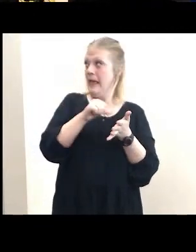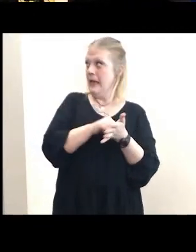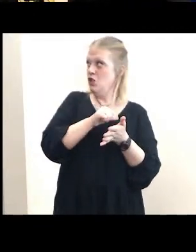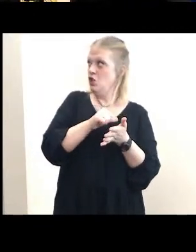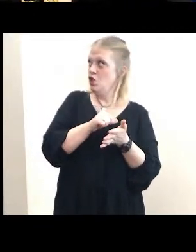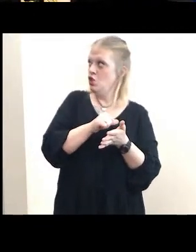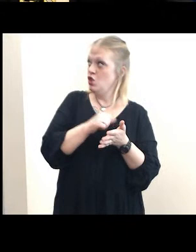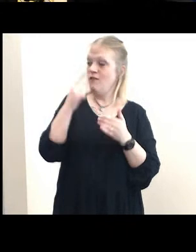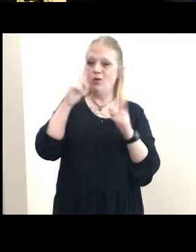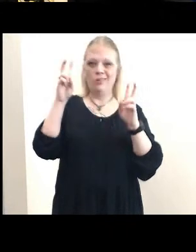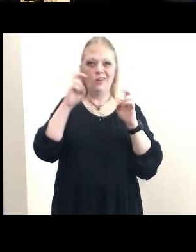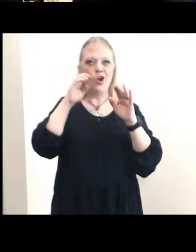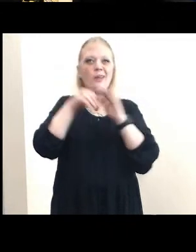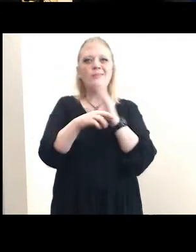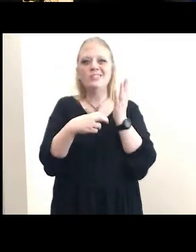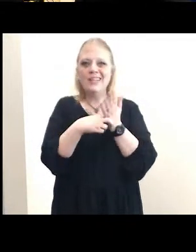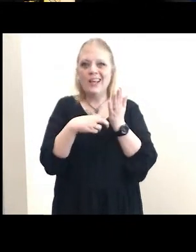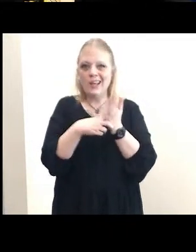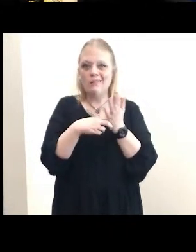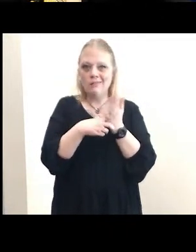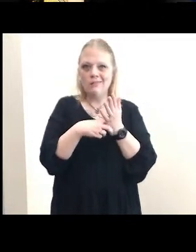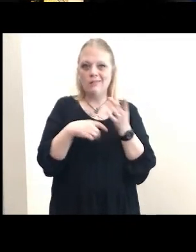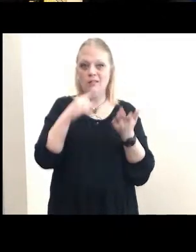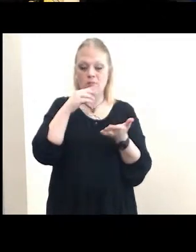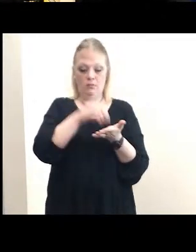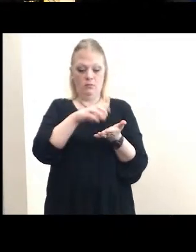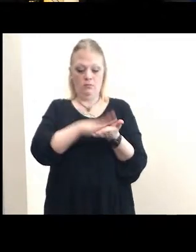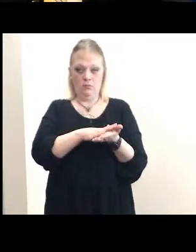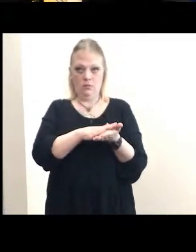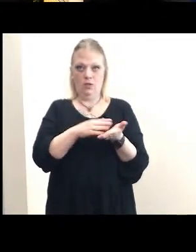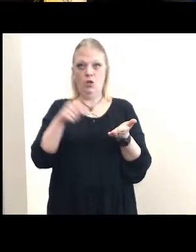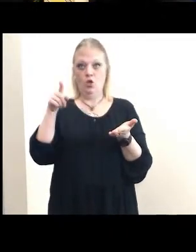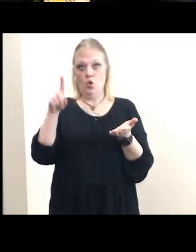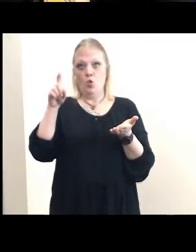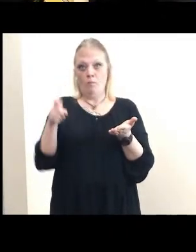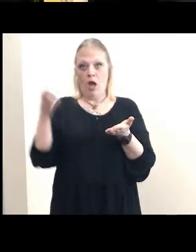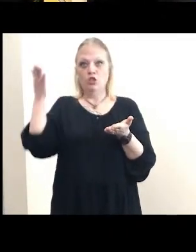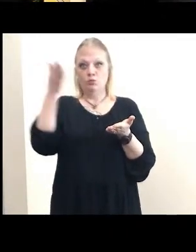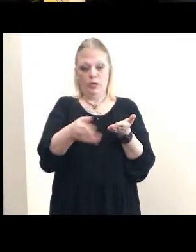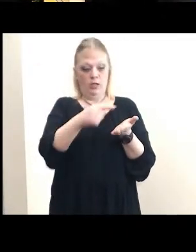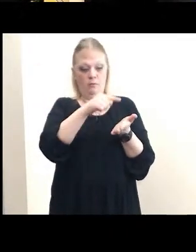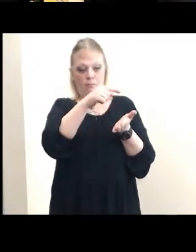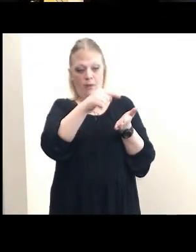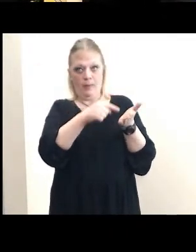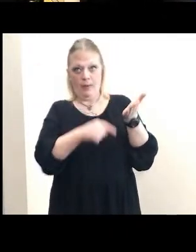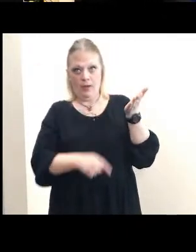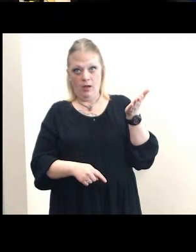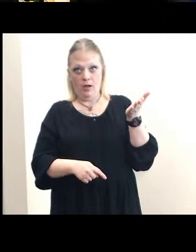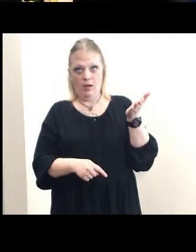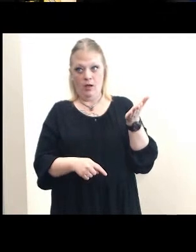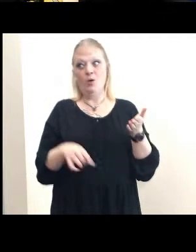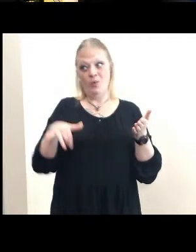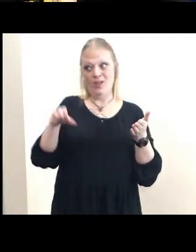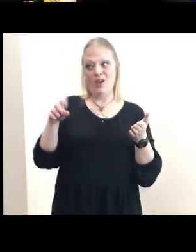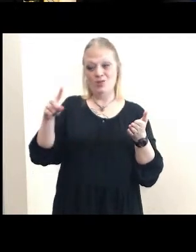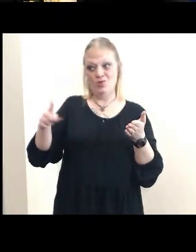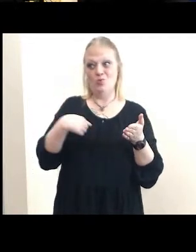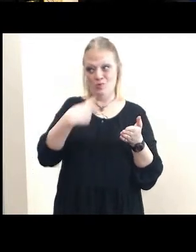the admissions ticket, which notes, here are the things you're going to have to bring. And oh yes, by the way, you just certified